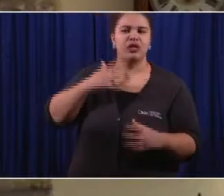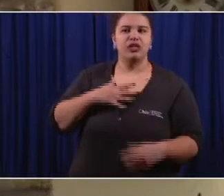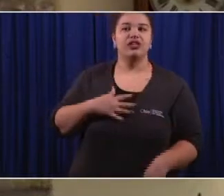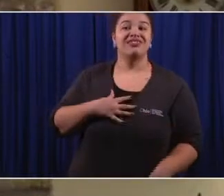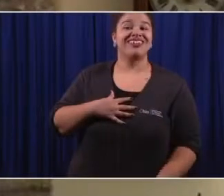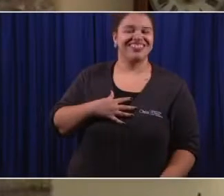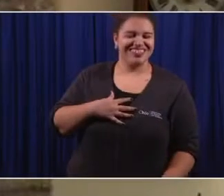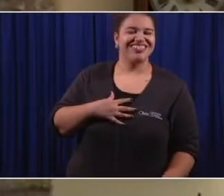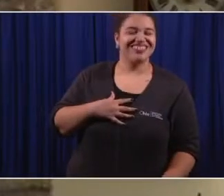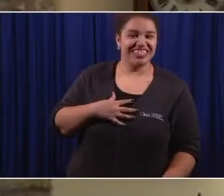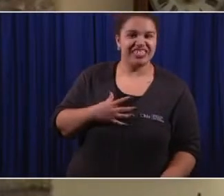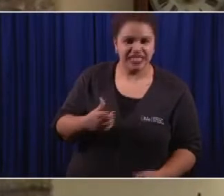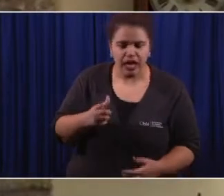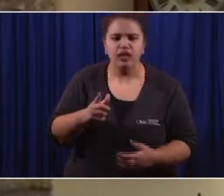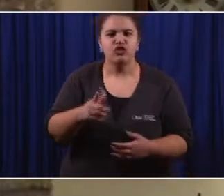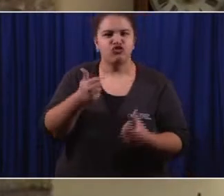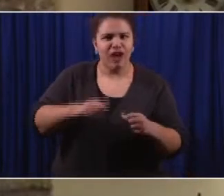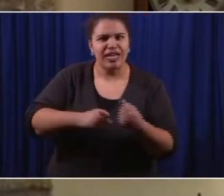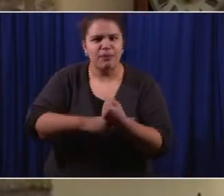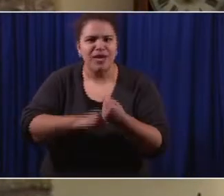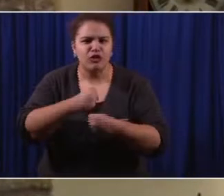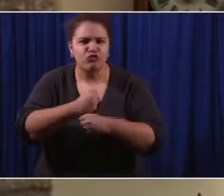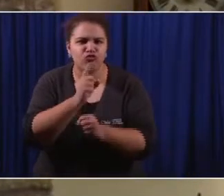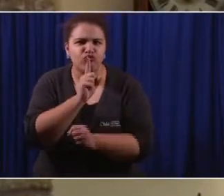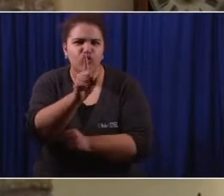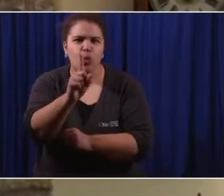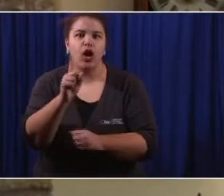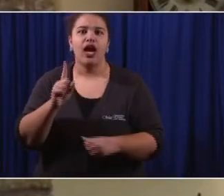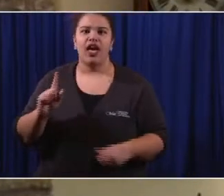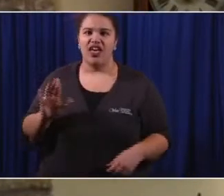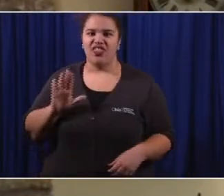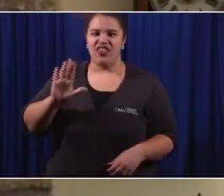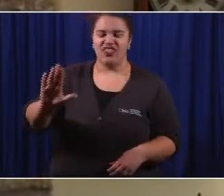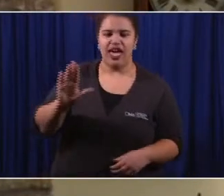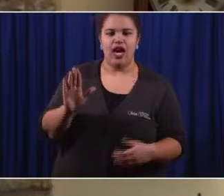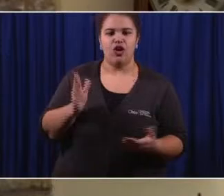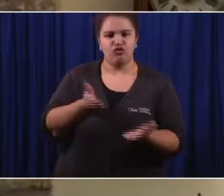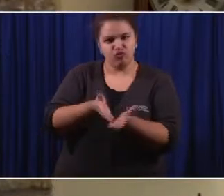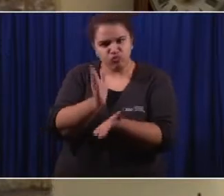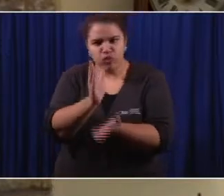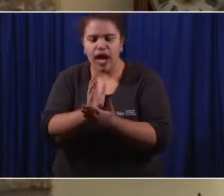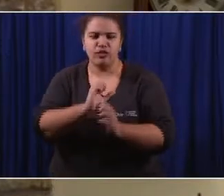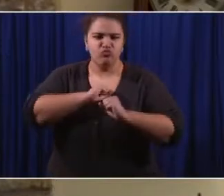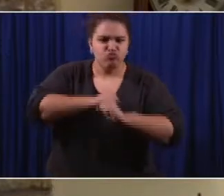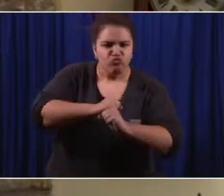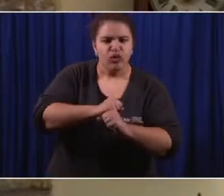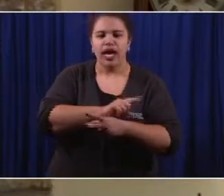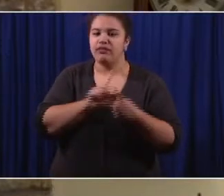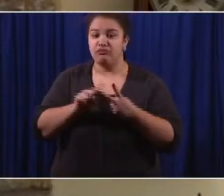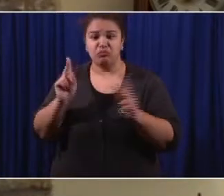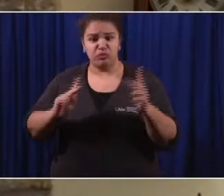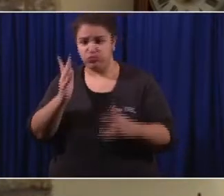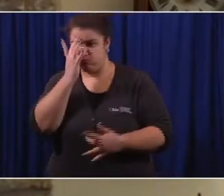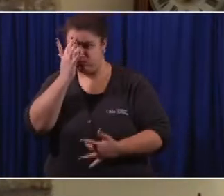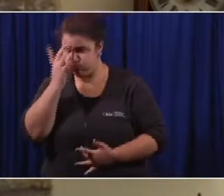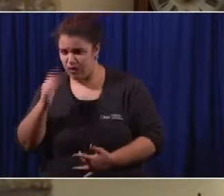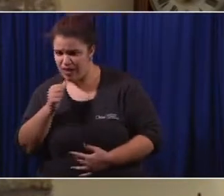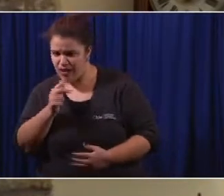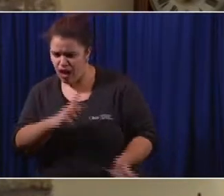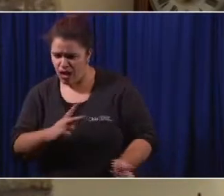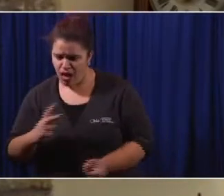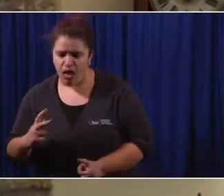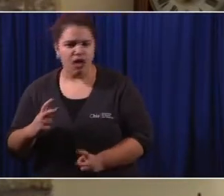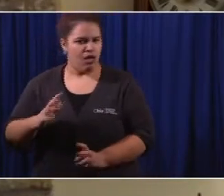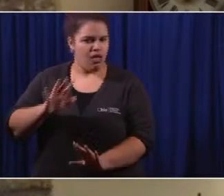liberties, not make sure people don't get sick, what is the metric, not the emotion, but the metric that will cause you to listen to the growing number of people who